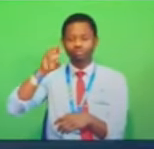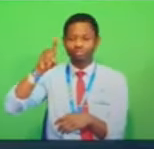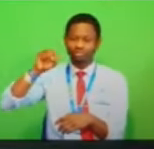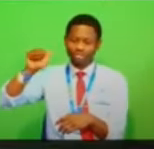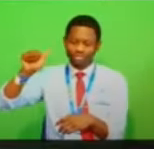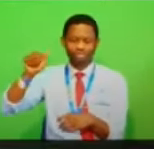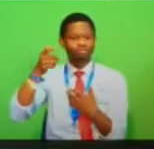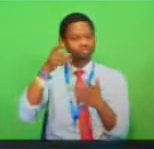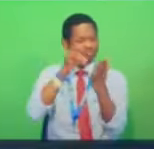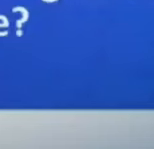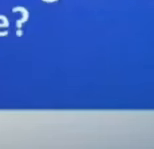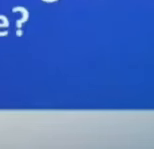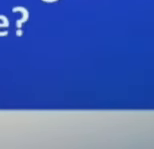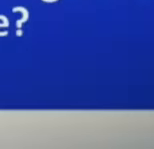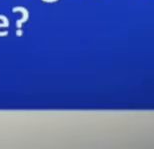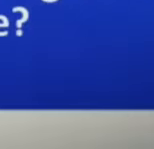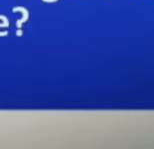diseases, new medicines,